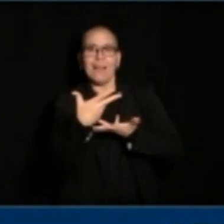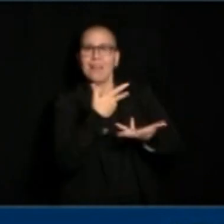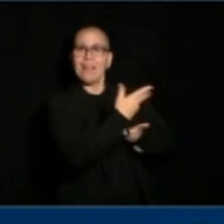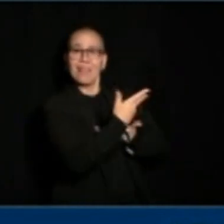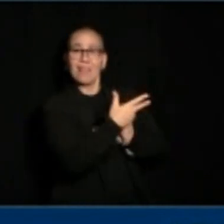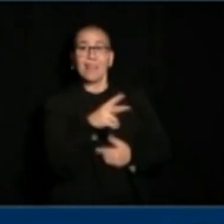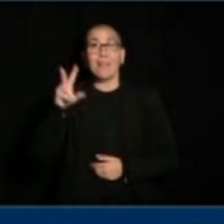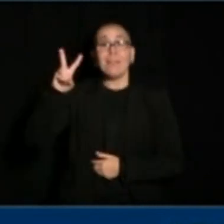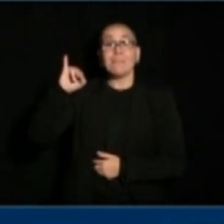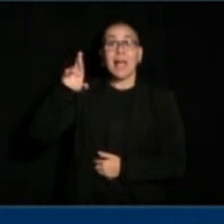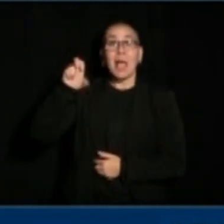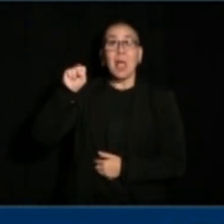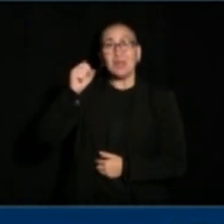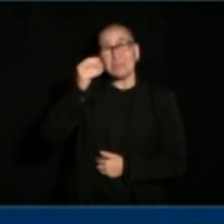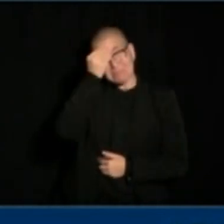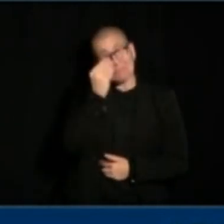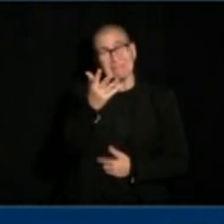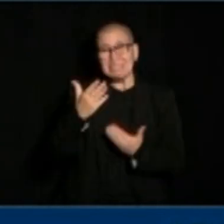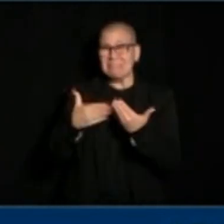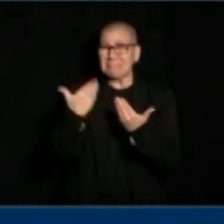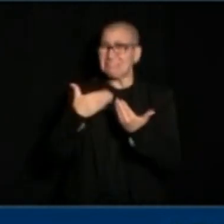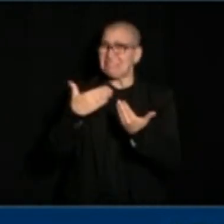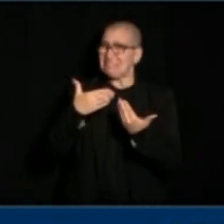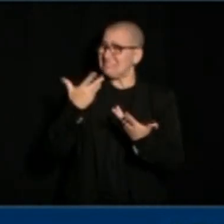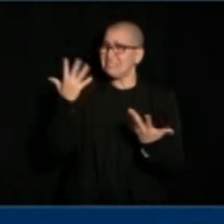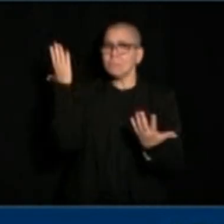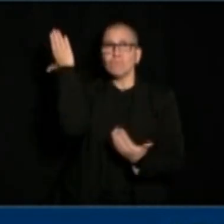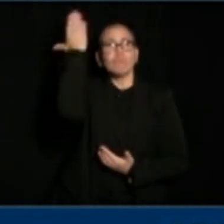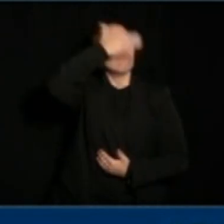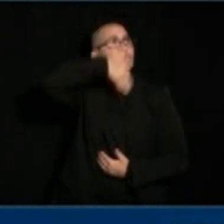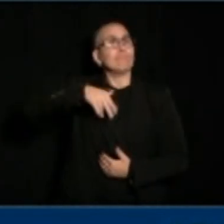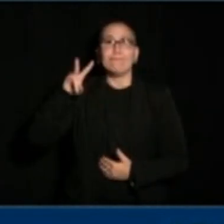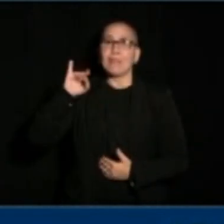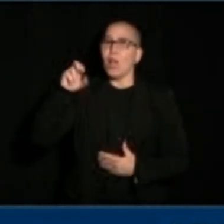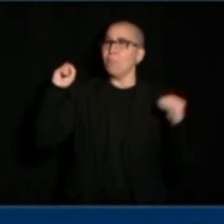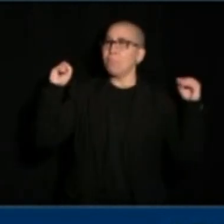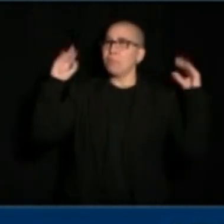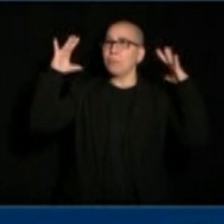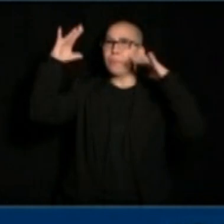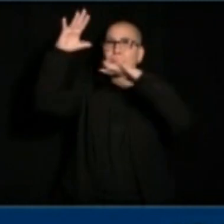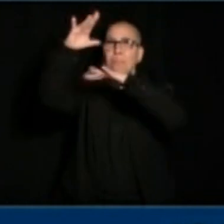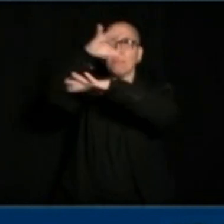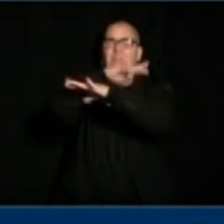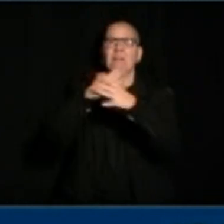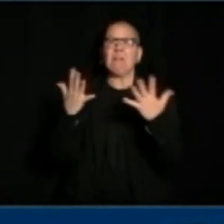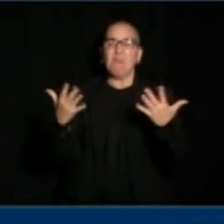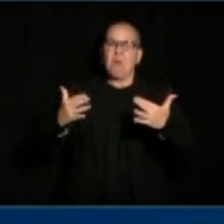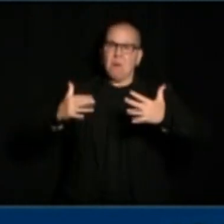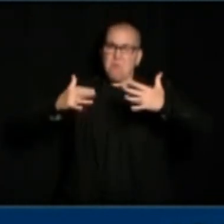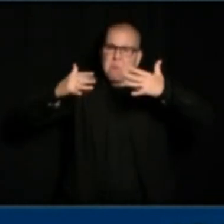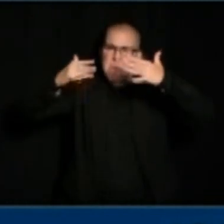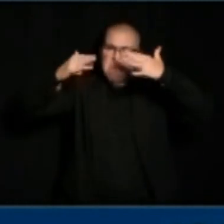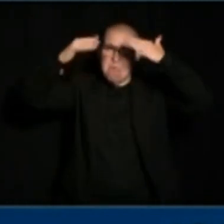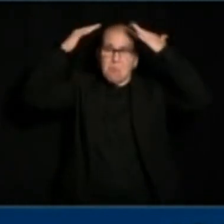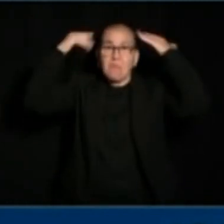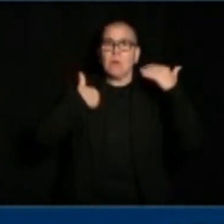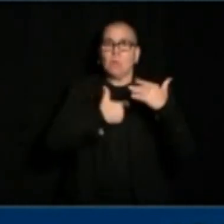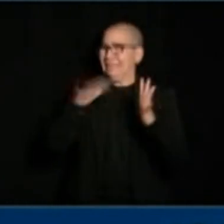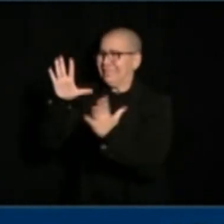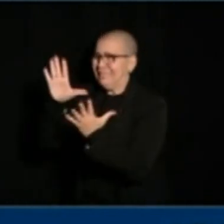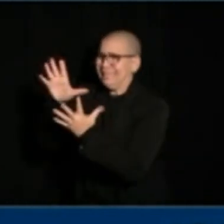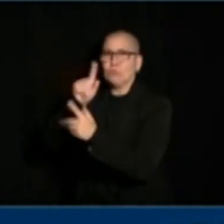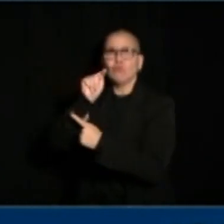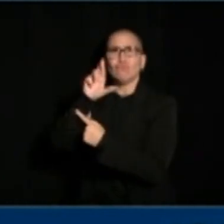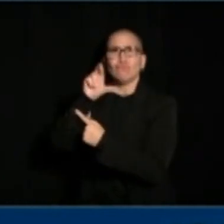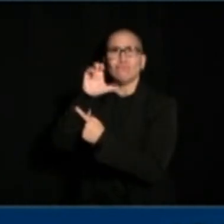spread, it's very difficult for us to even contact trace a lot of places where and who people are talking to. So the focus needs to